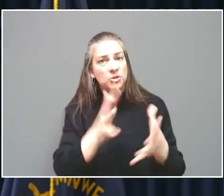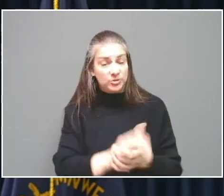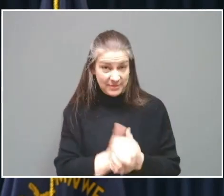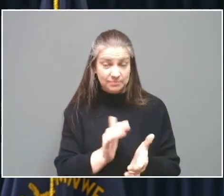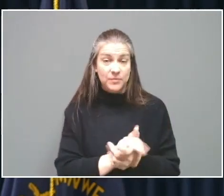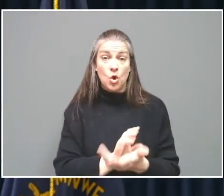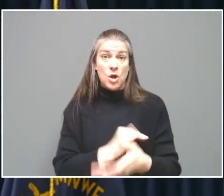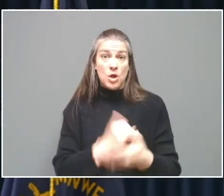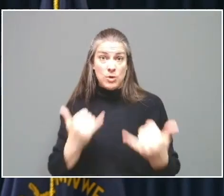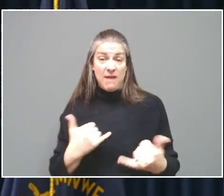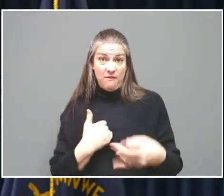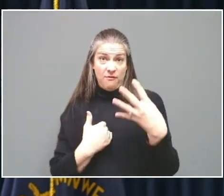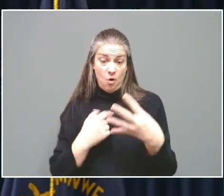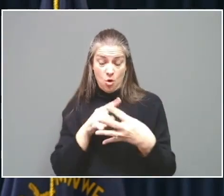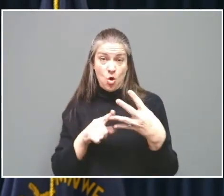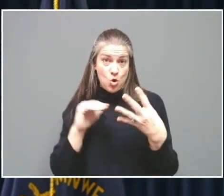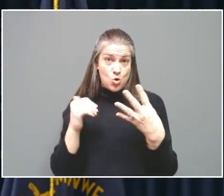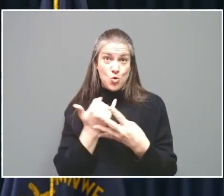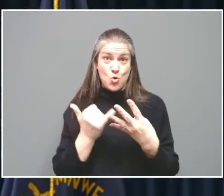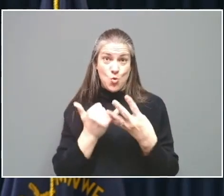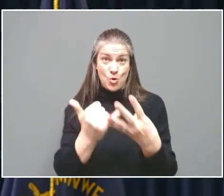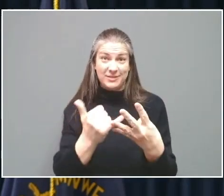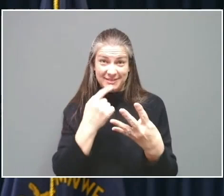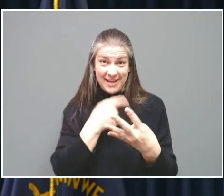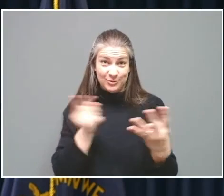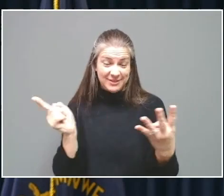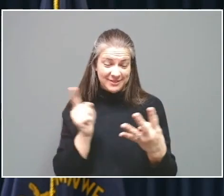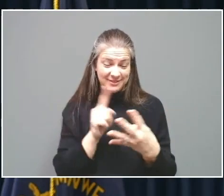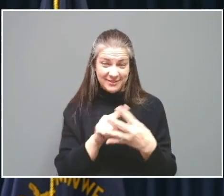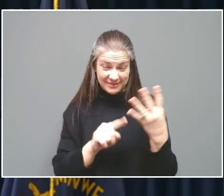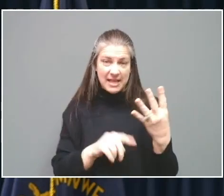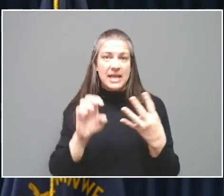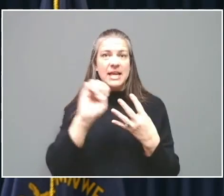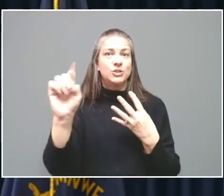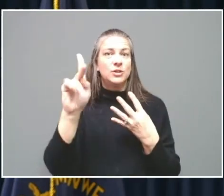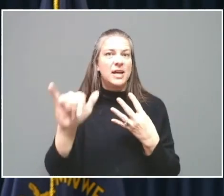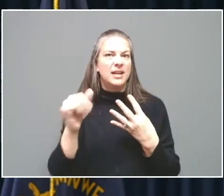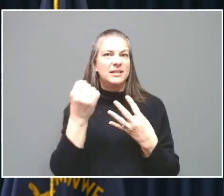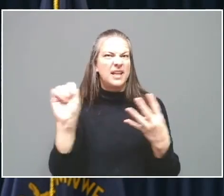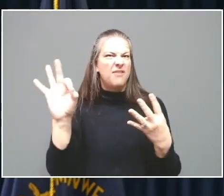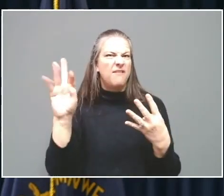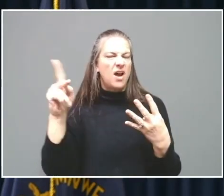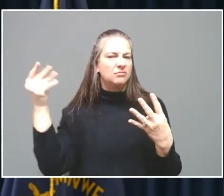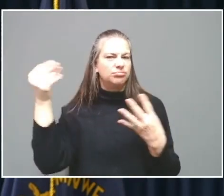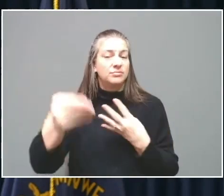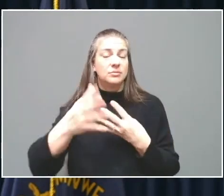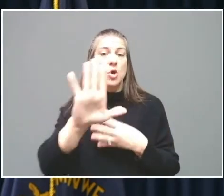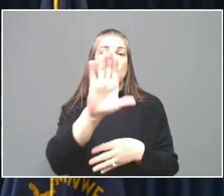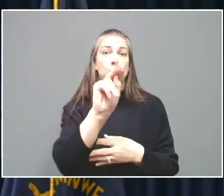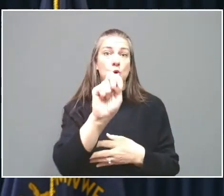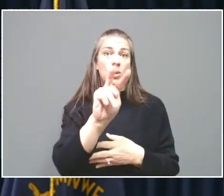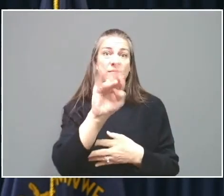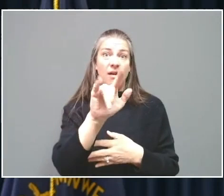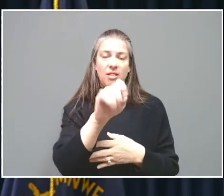announce, totaling over $4.4 million from the Eastern Kentucky Safe Fund. These awards include the city of Boonville is receiving 2